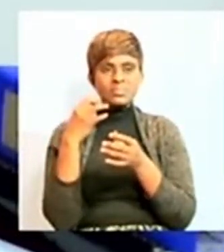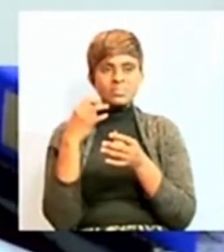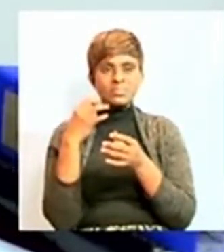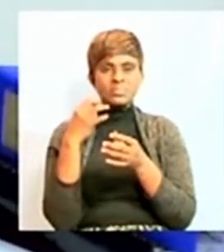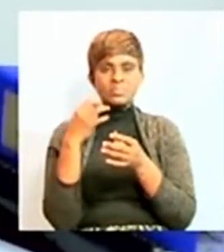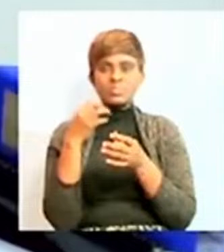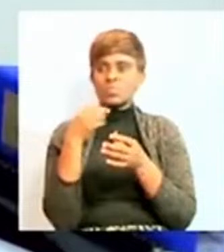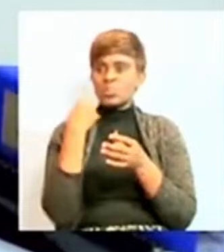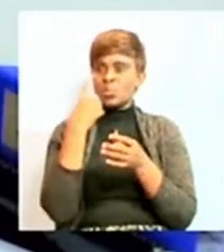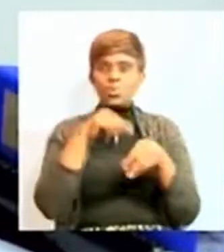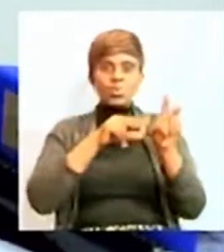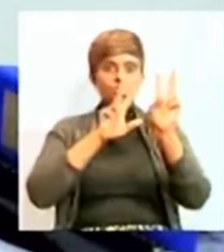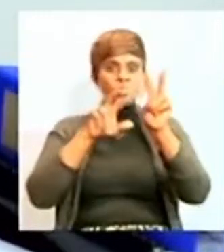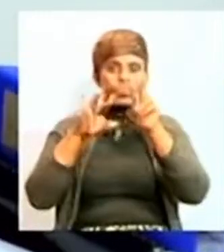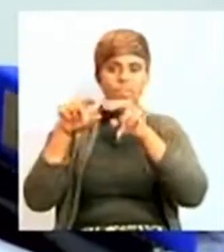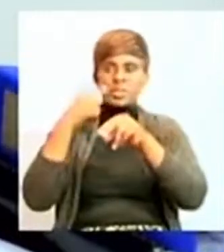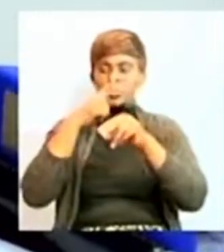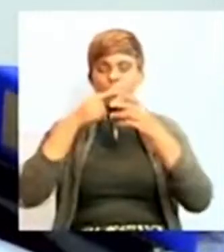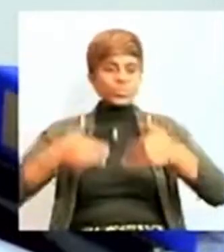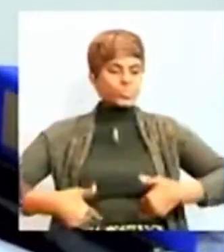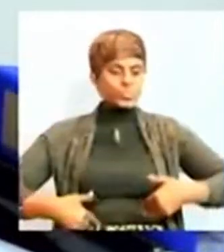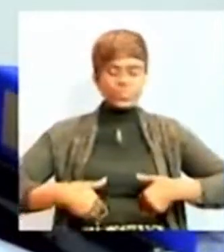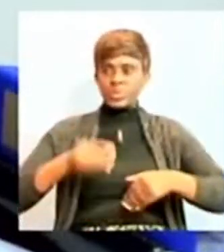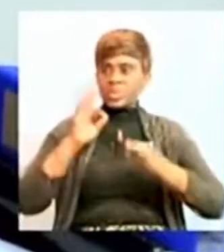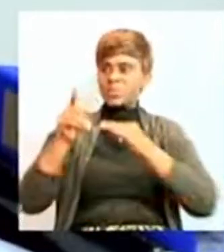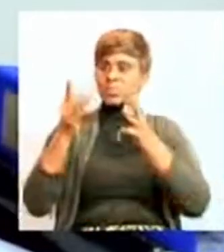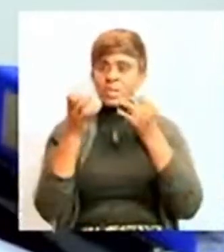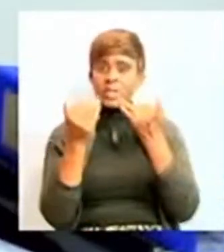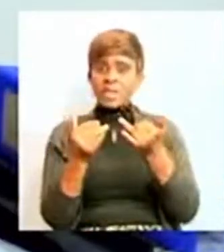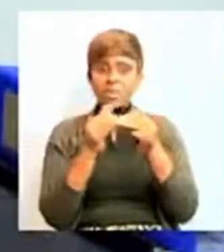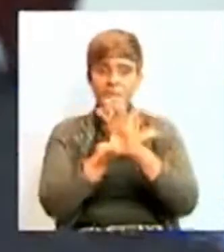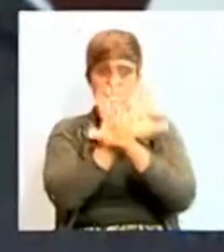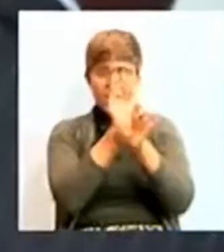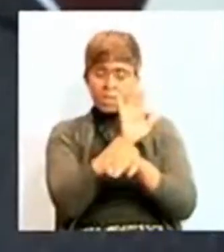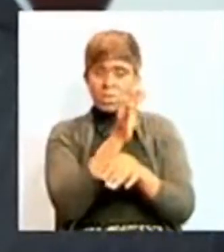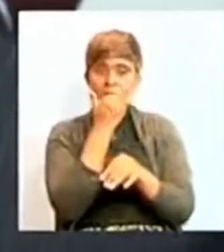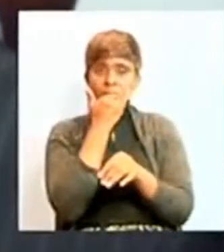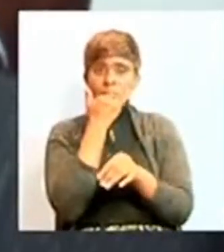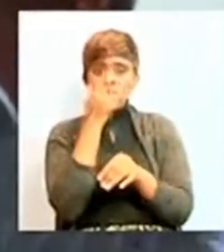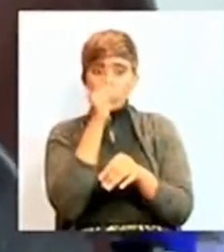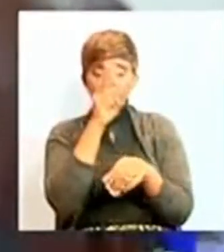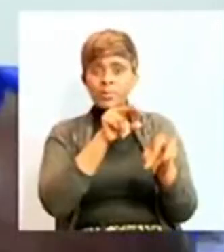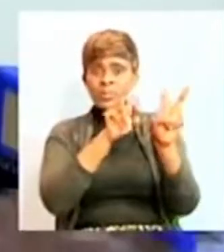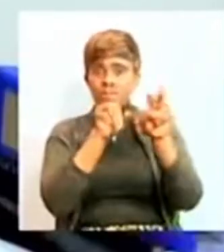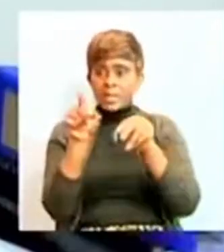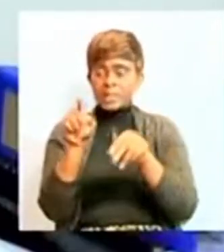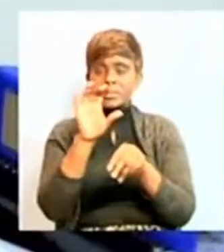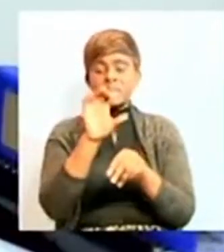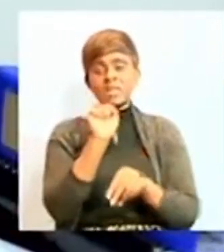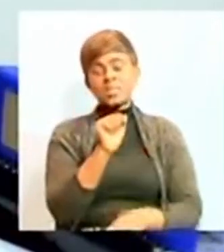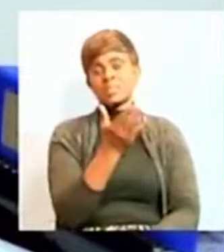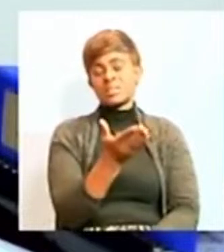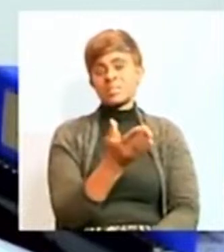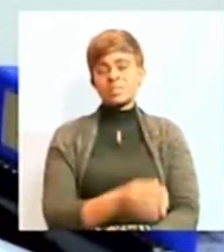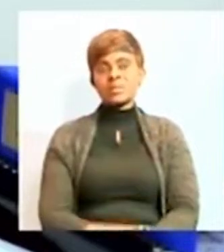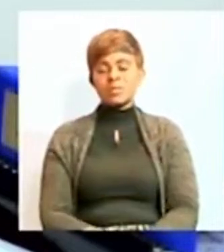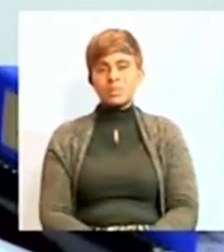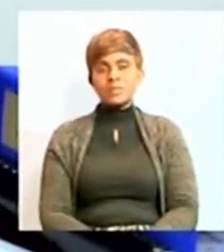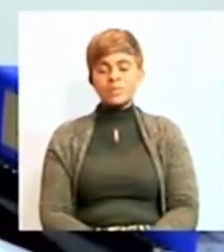Who is going to supervise the juniors if you want to correct their mistakes? CS.